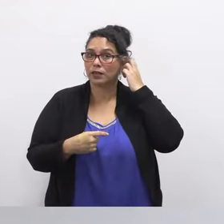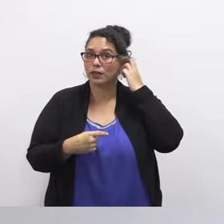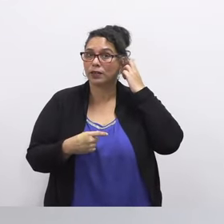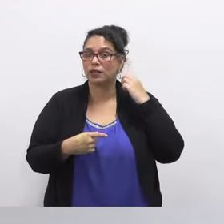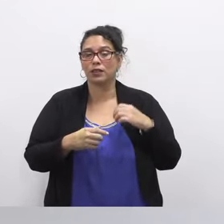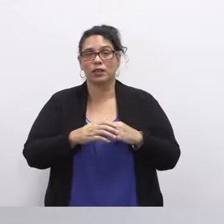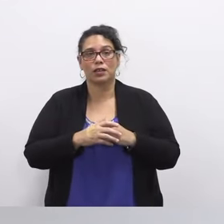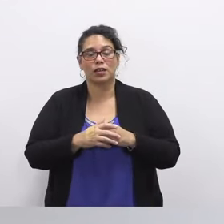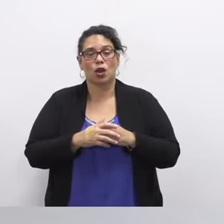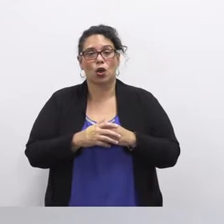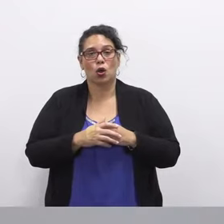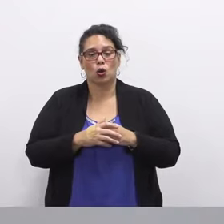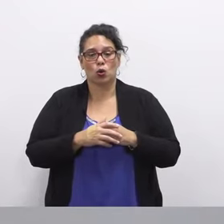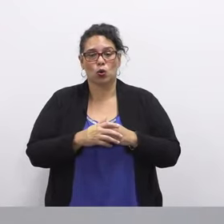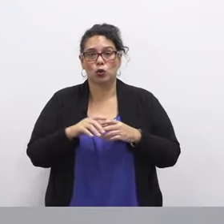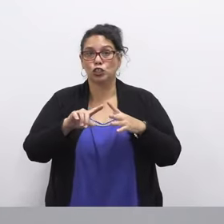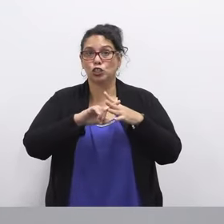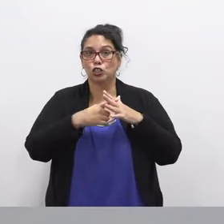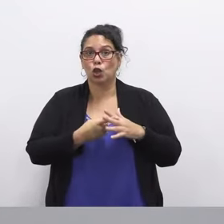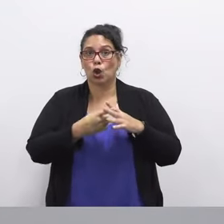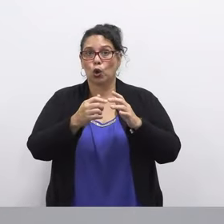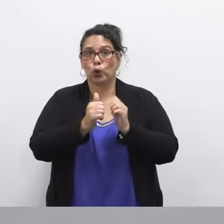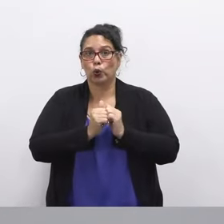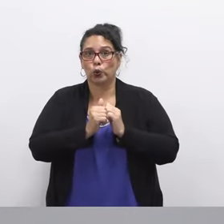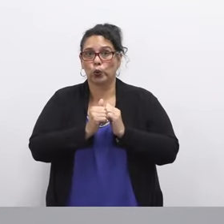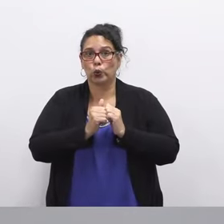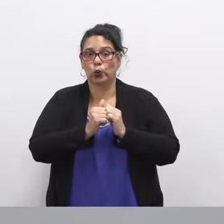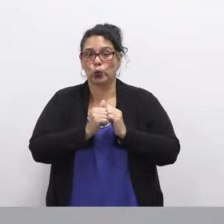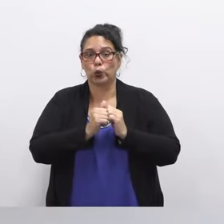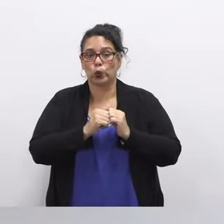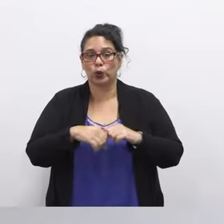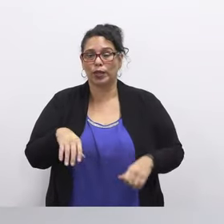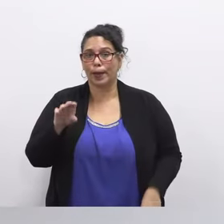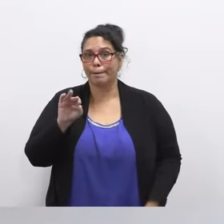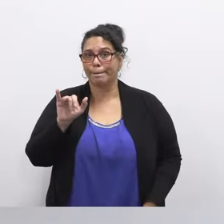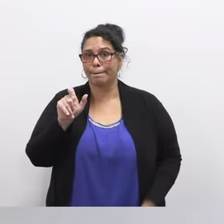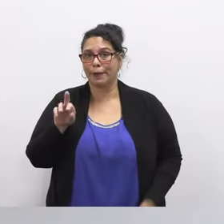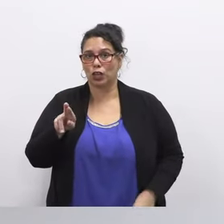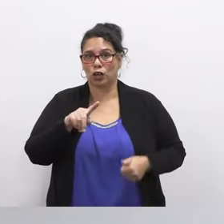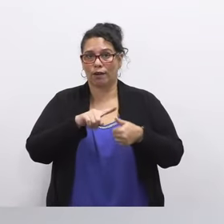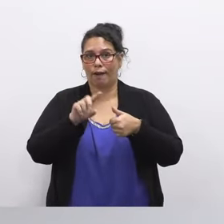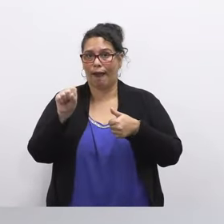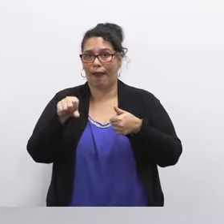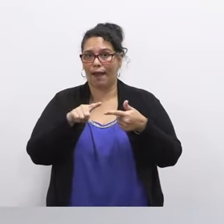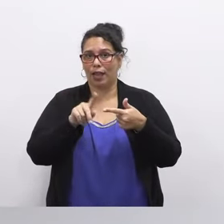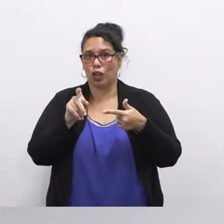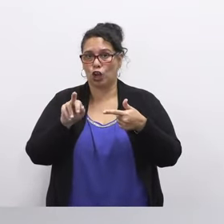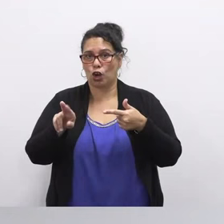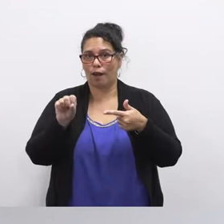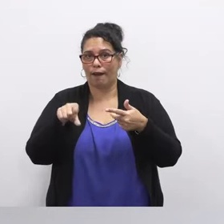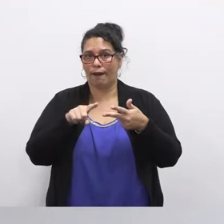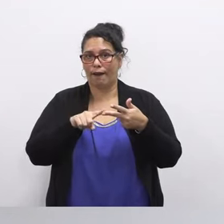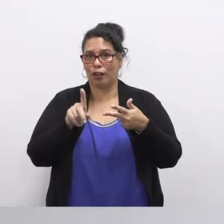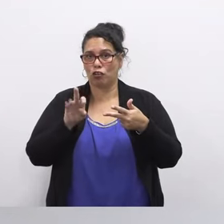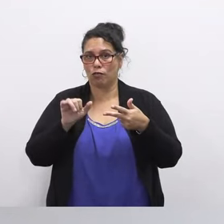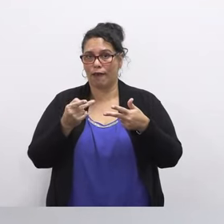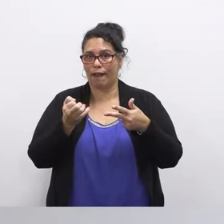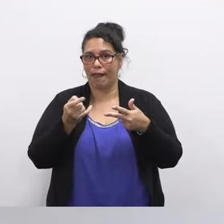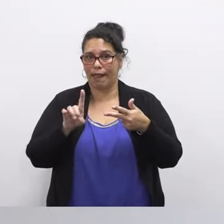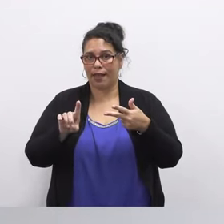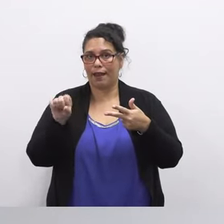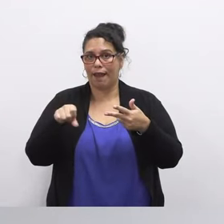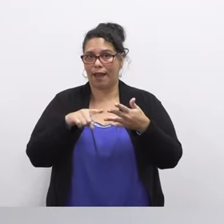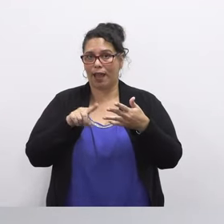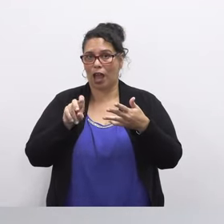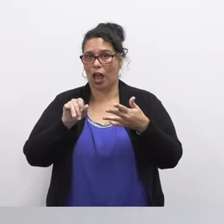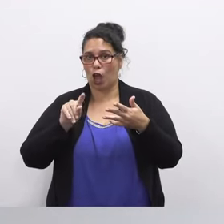We'll do a roll call vote. We'll start with Board Member Miller. Aye. Ms. Kerr. Aye. Ms. Craighead. Aye. Mr.